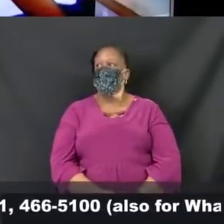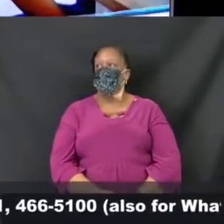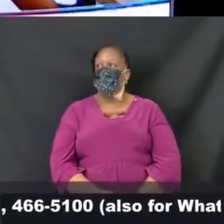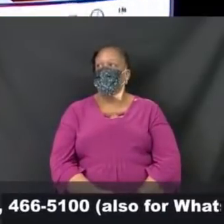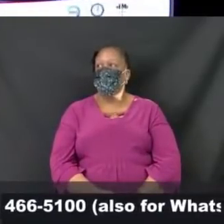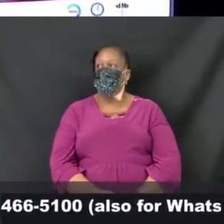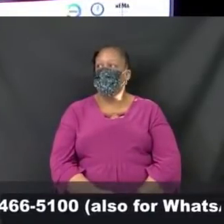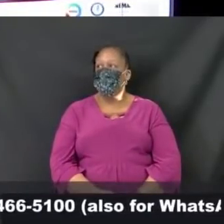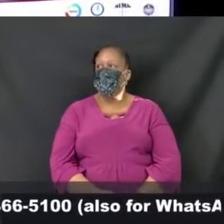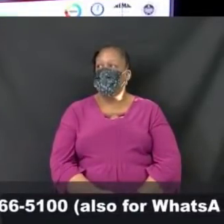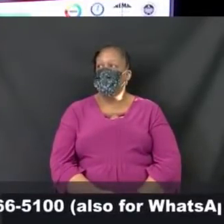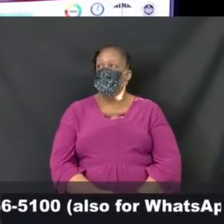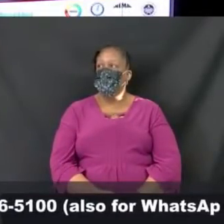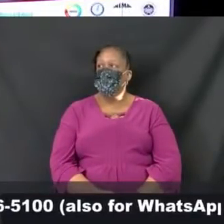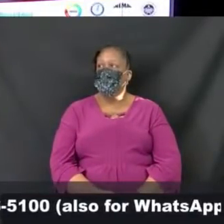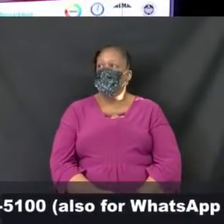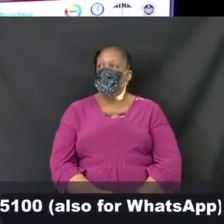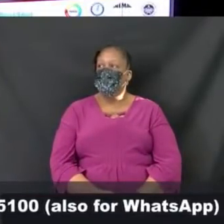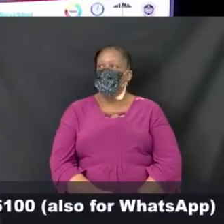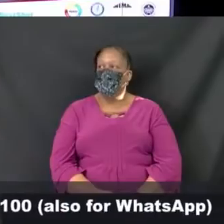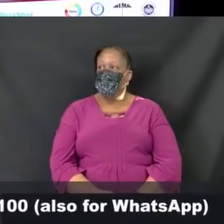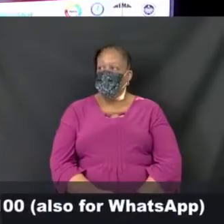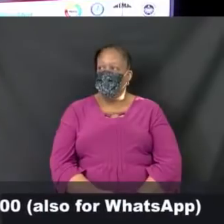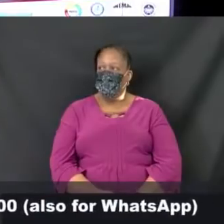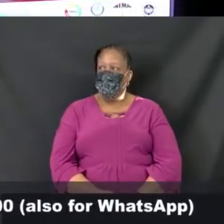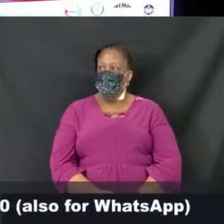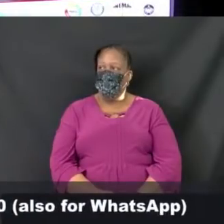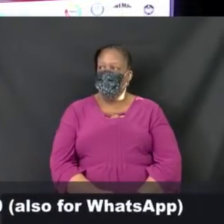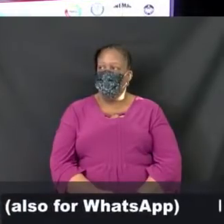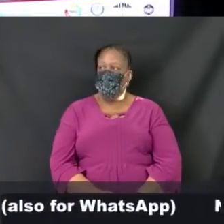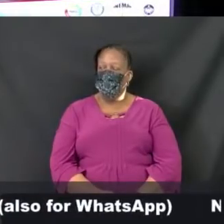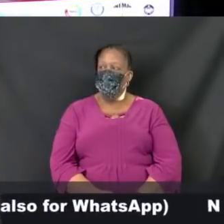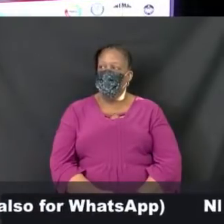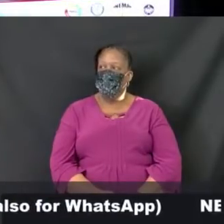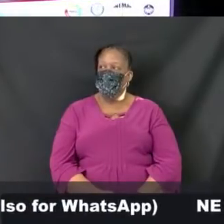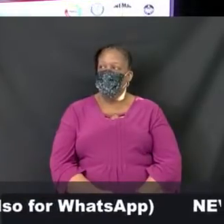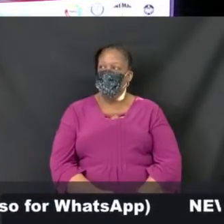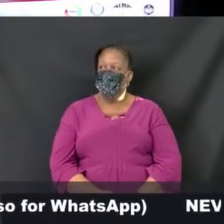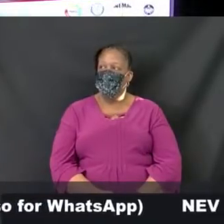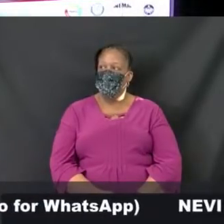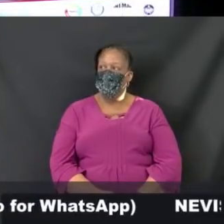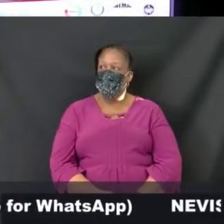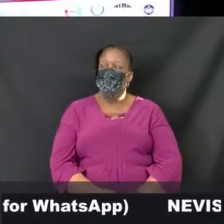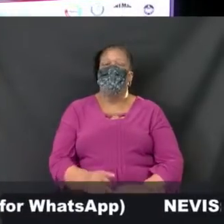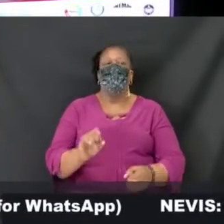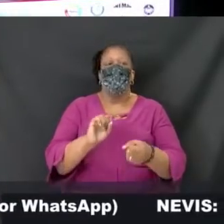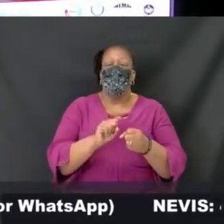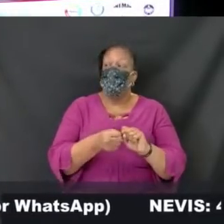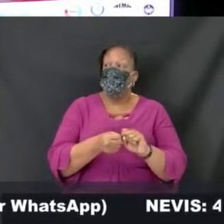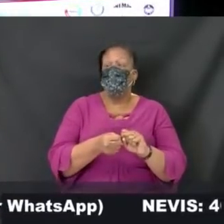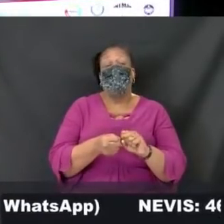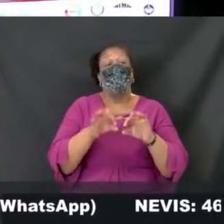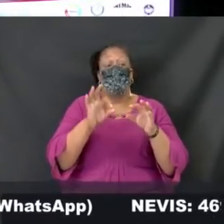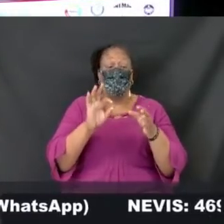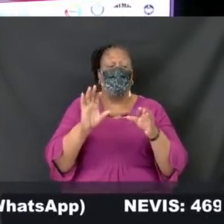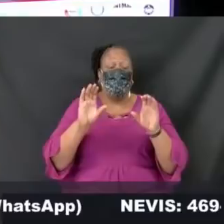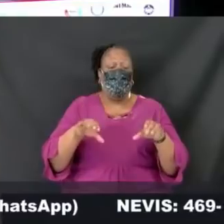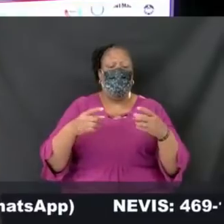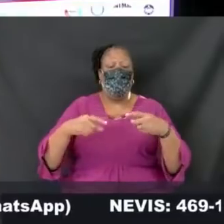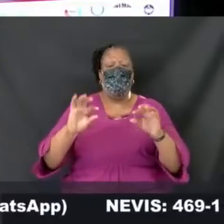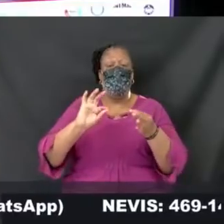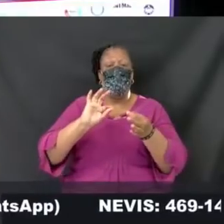and I gave you the contact information as well as the email addresses, then your application will